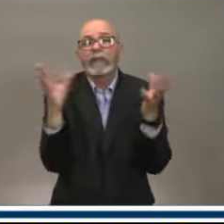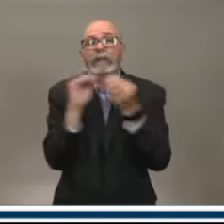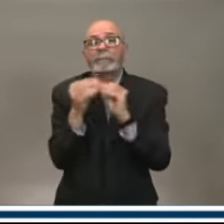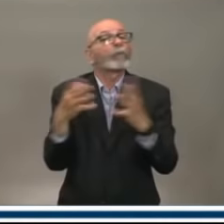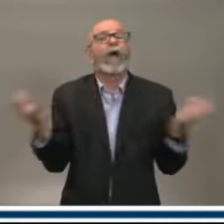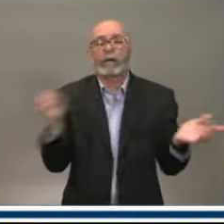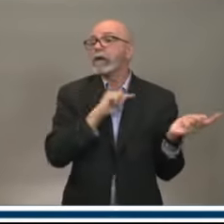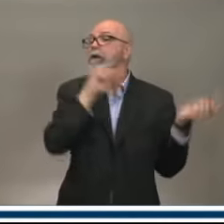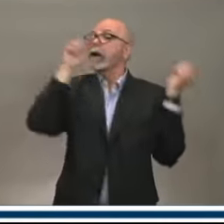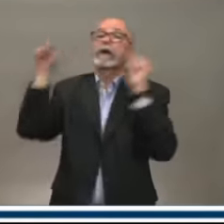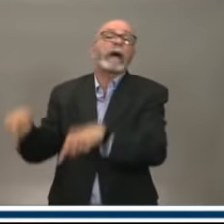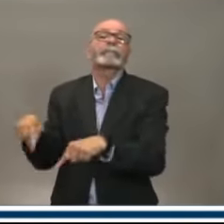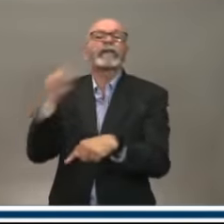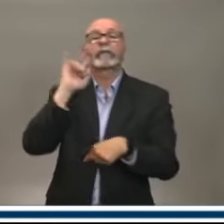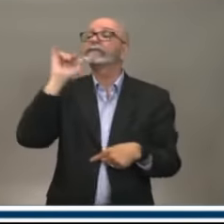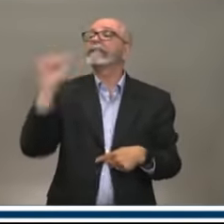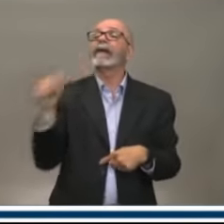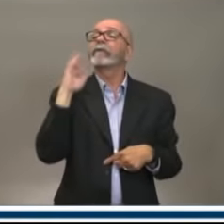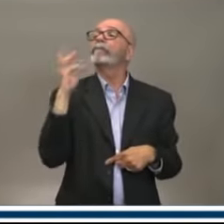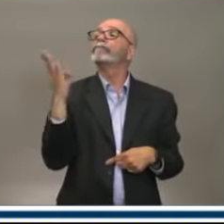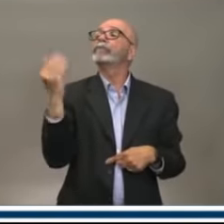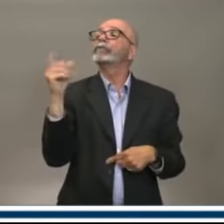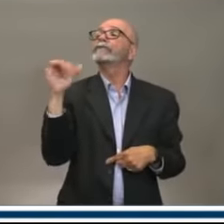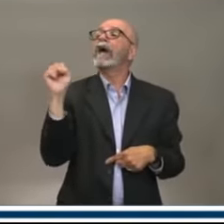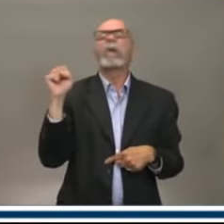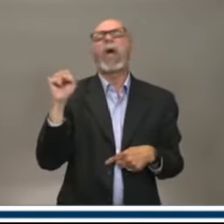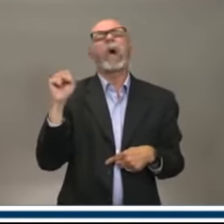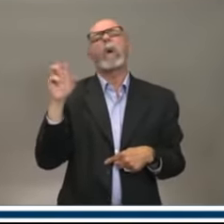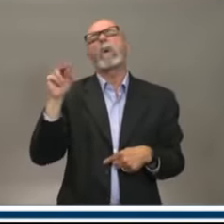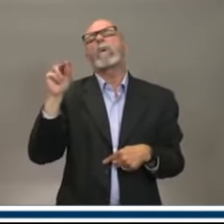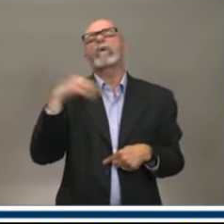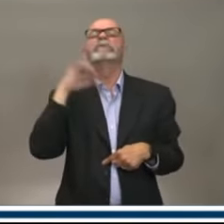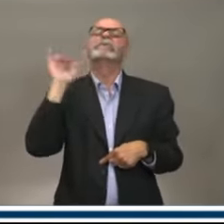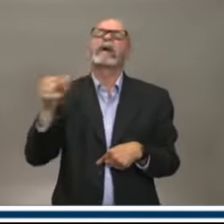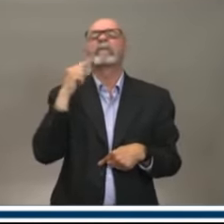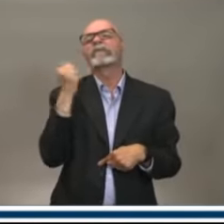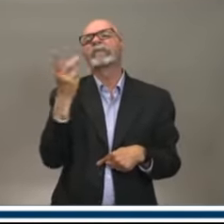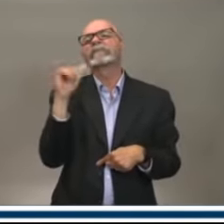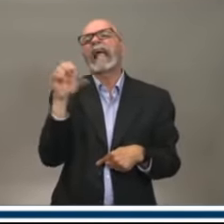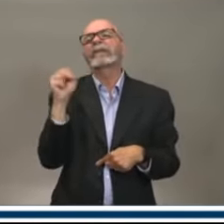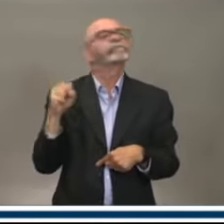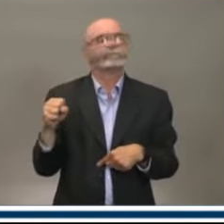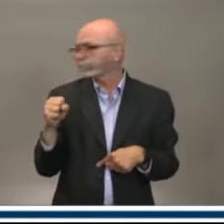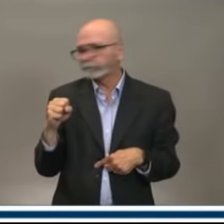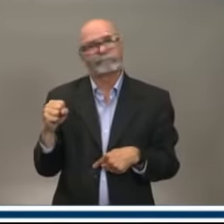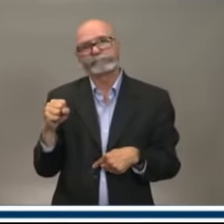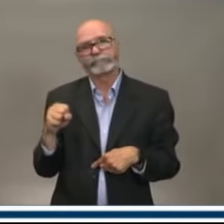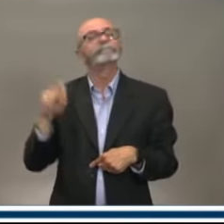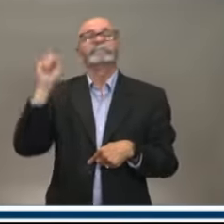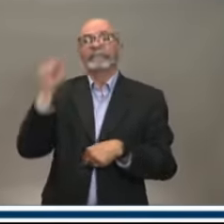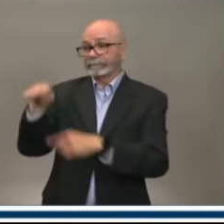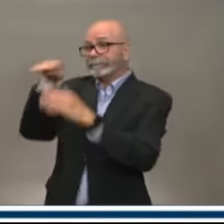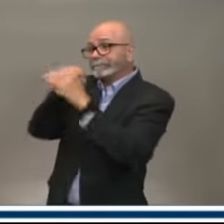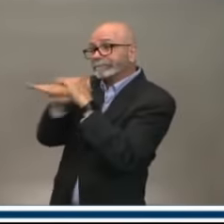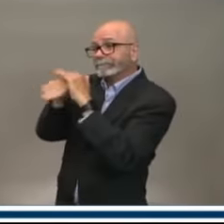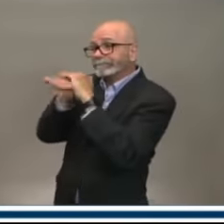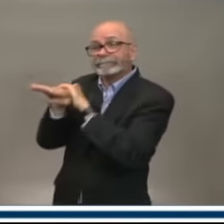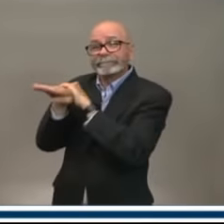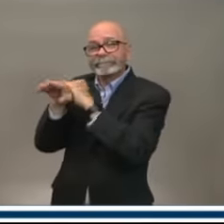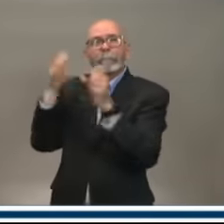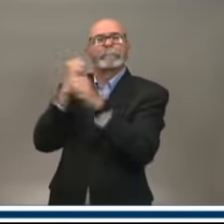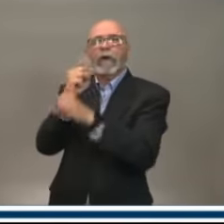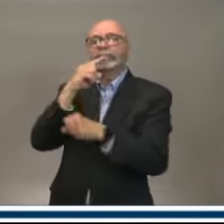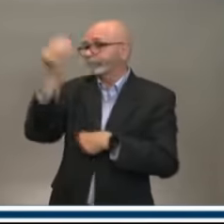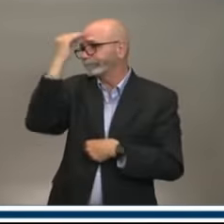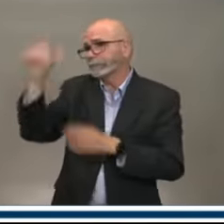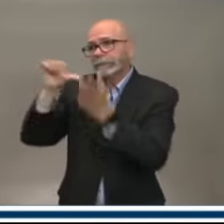self-isolating. And we wanted to make sure we had at our entry points that information, those picket lines. If we felt that there needed to